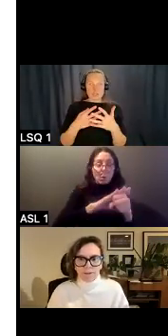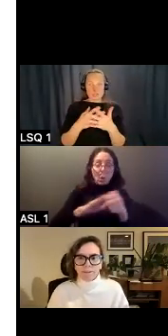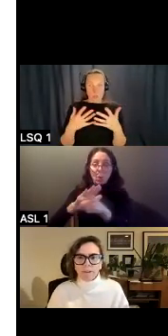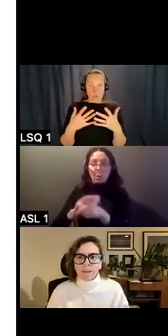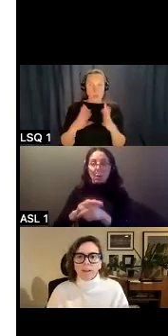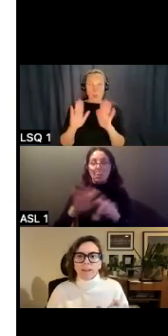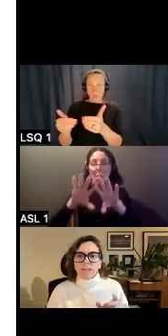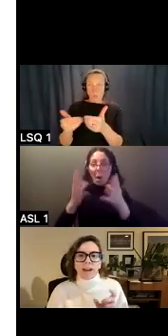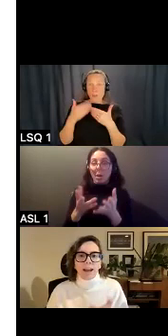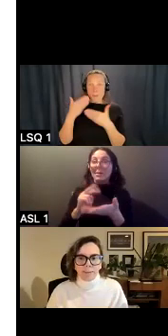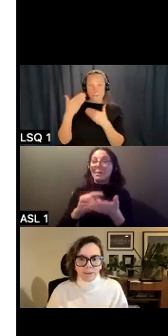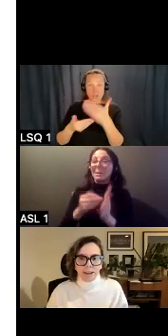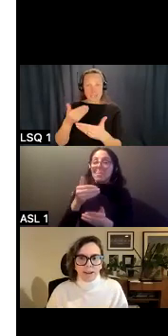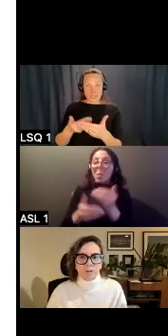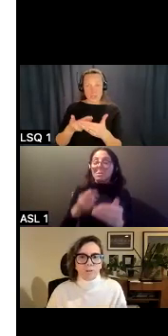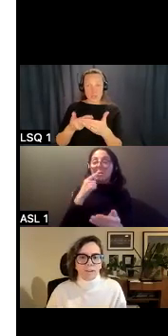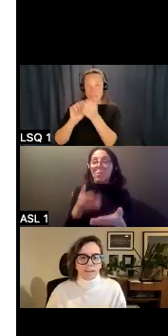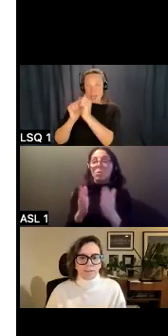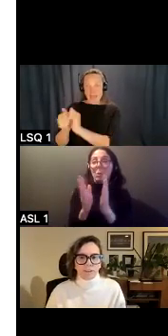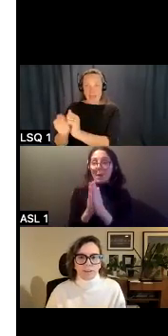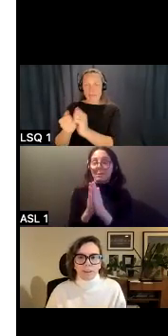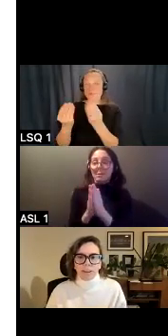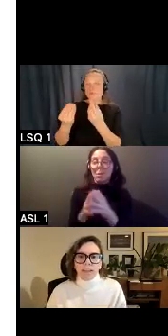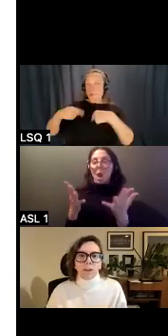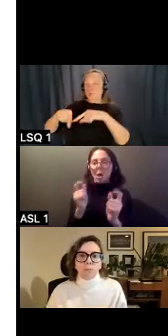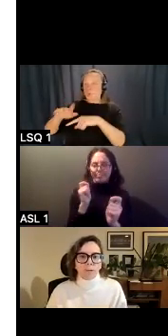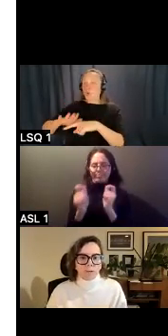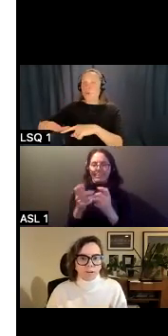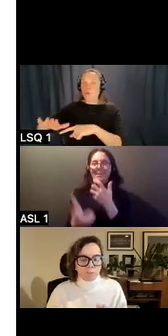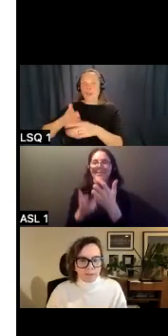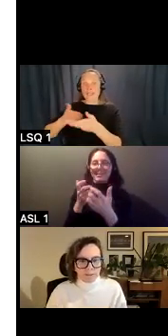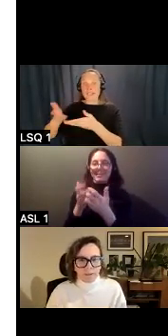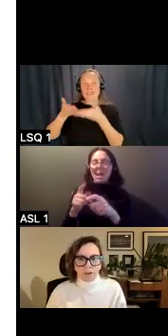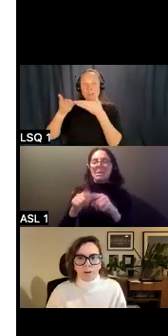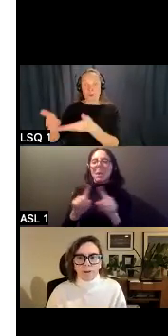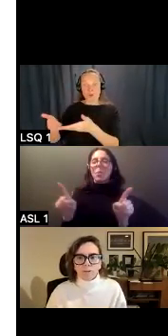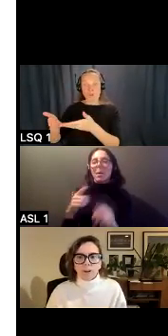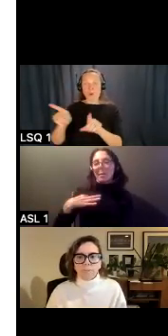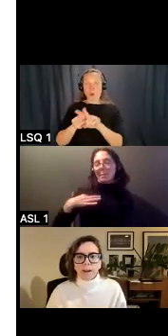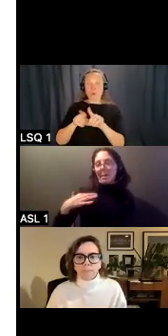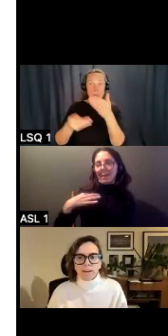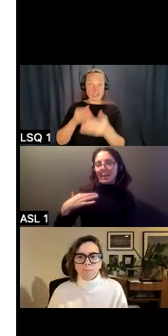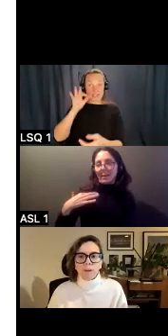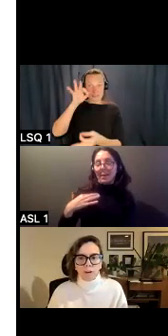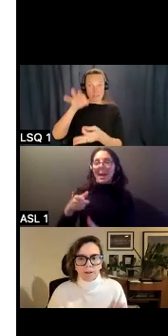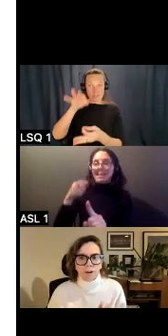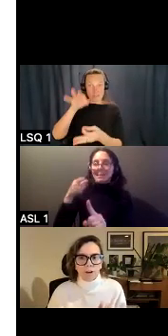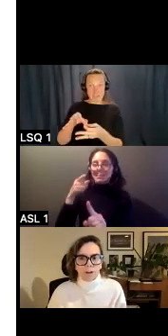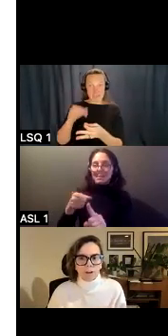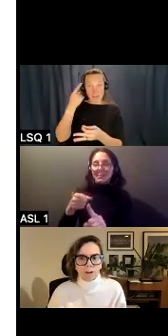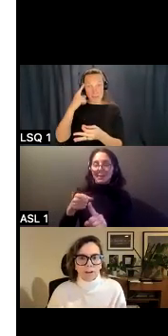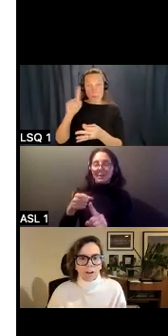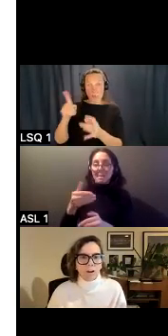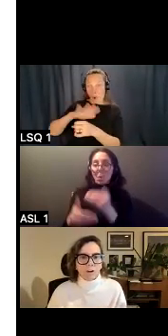that the process of requests will be adapted to the zone, and that the process that is specific will be put